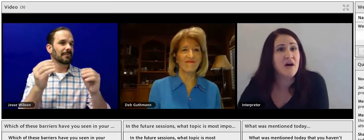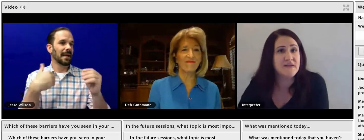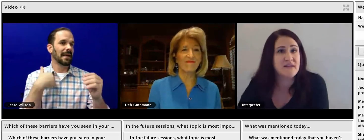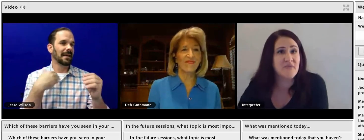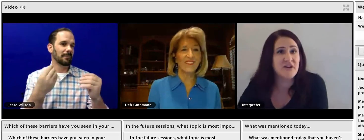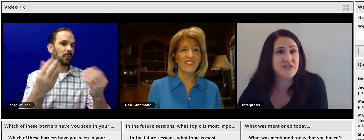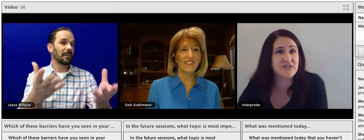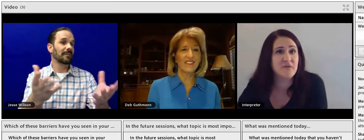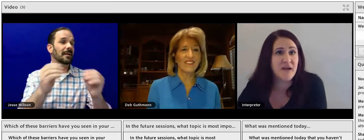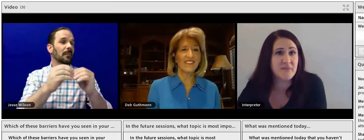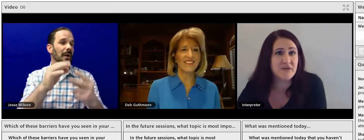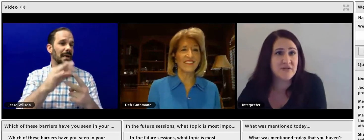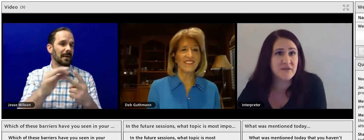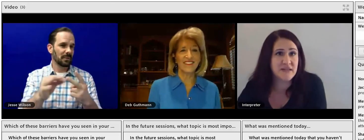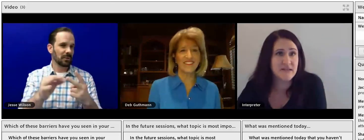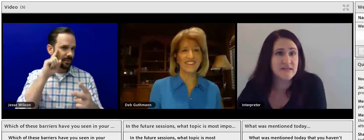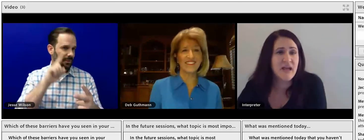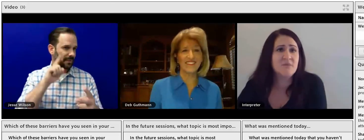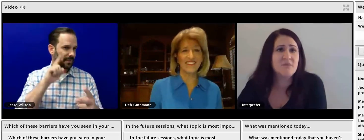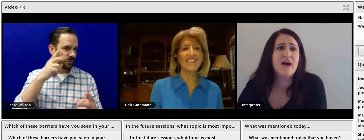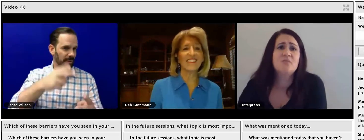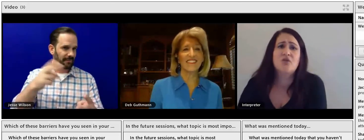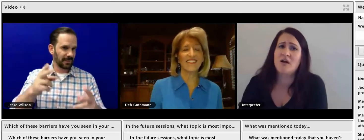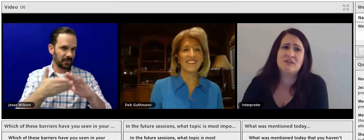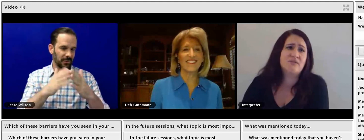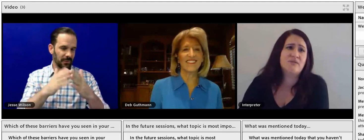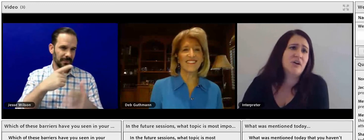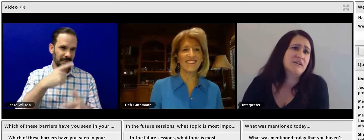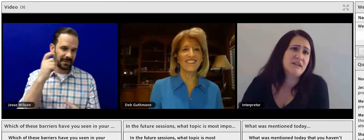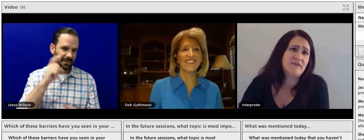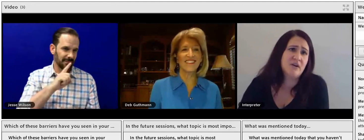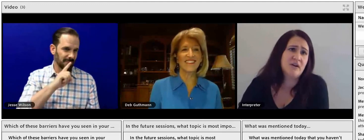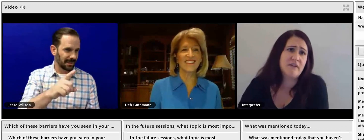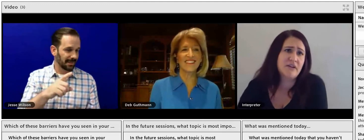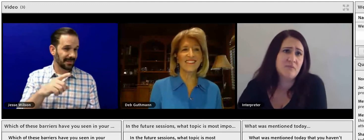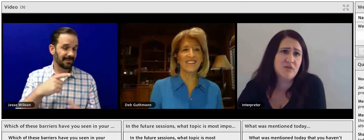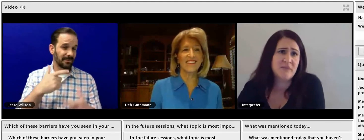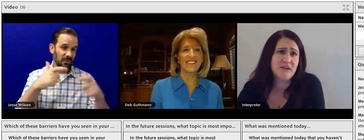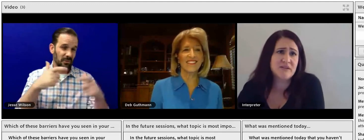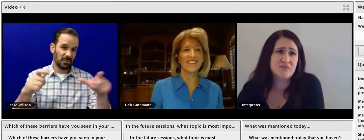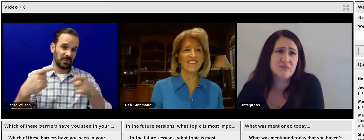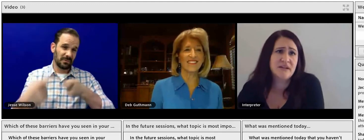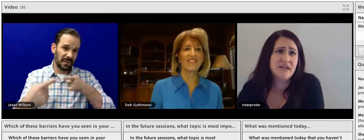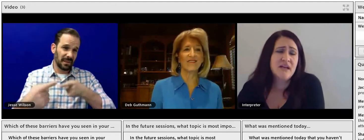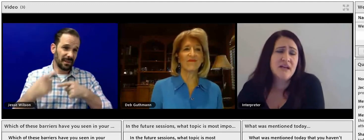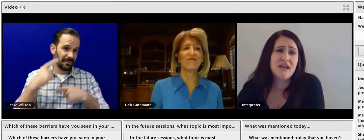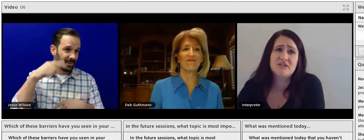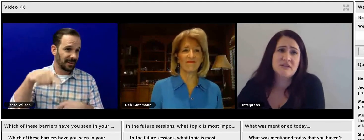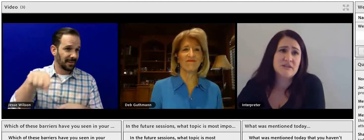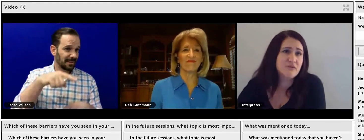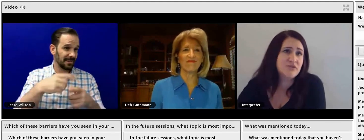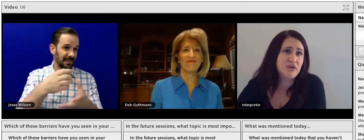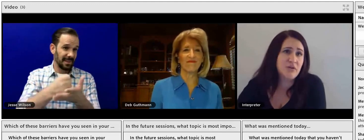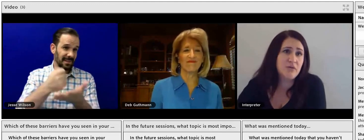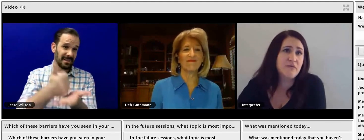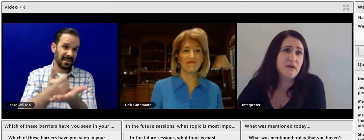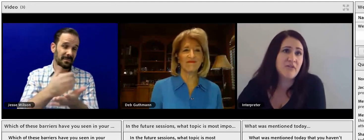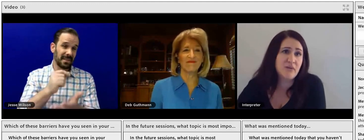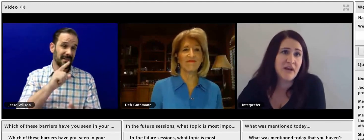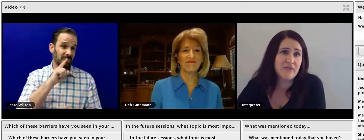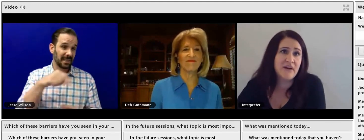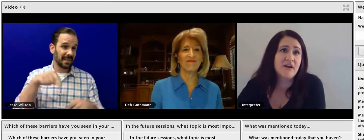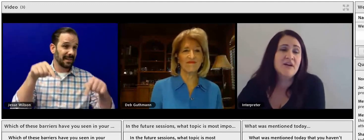in on this collaboration to provide better services and to provide more options for our deaf and hard of hearing community, because really it's just a huge